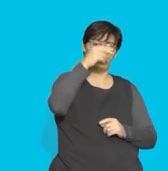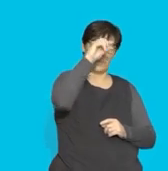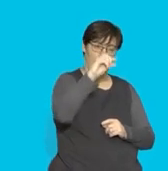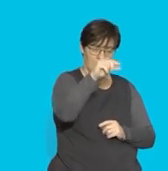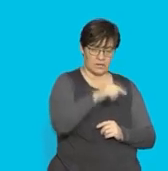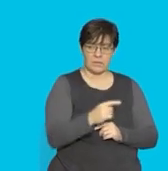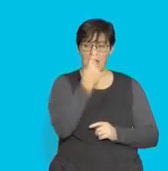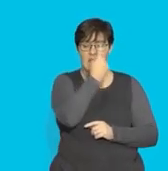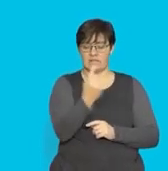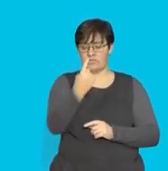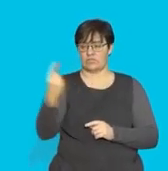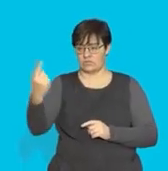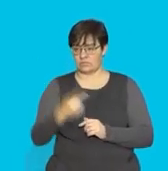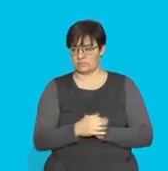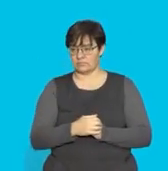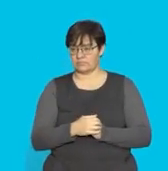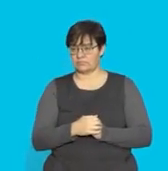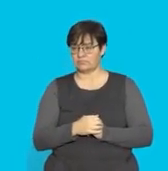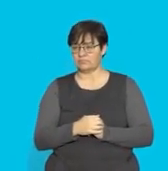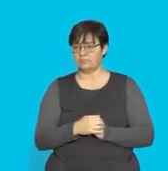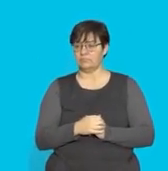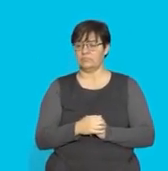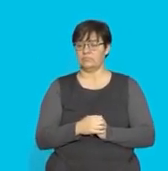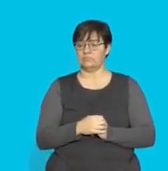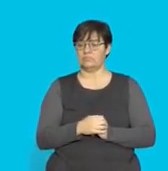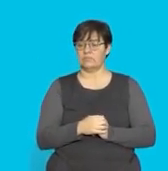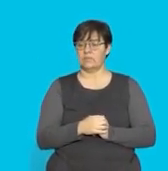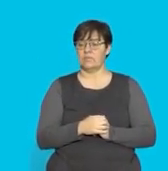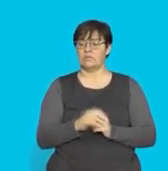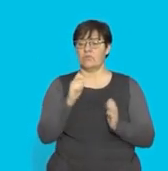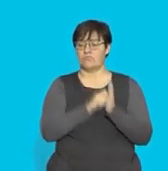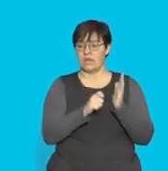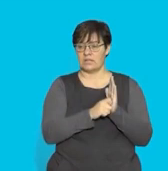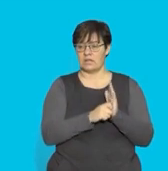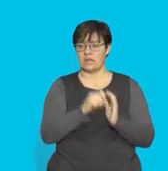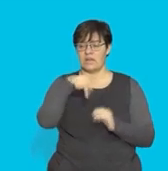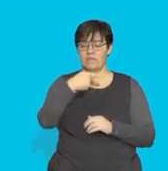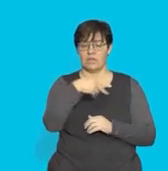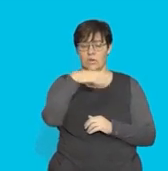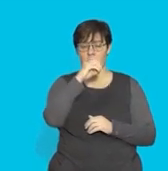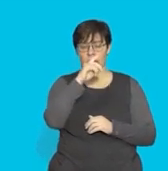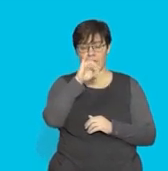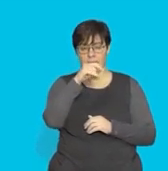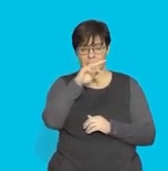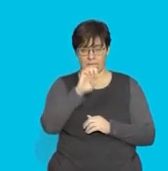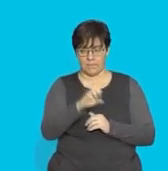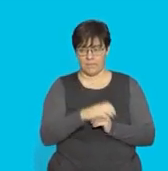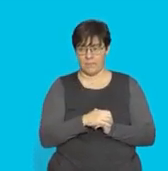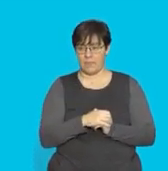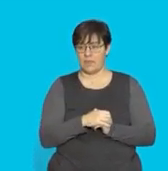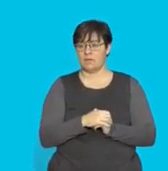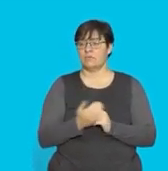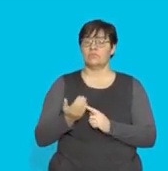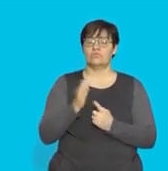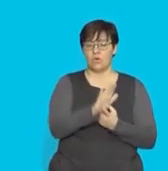the possibilities of having individuals. And finally, as we wrap this segment up, we've got to write down the phenotype ratio of